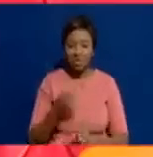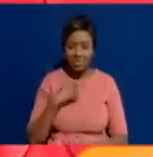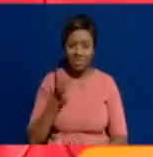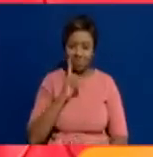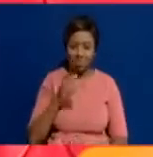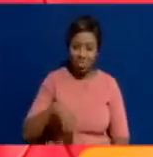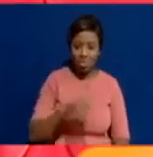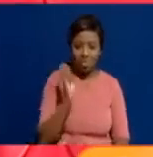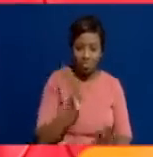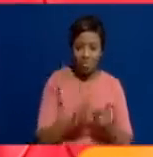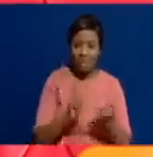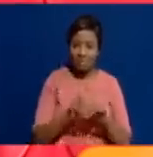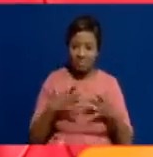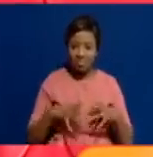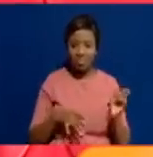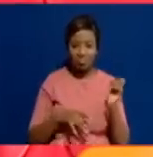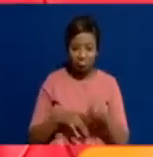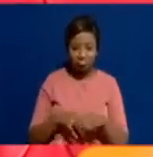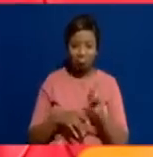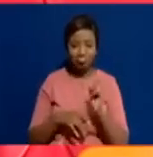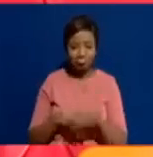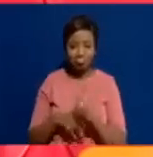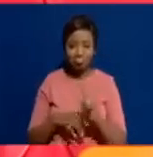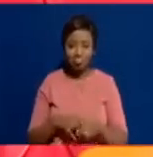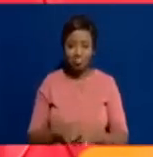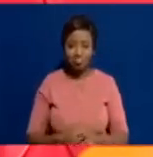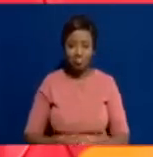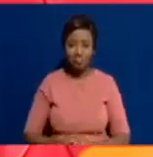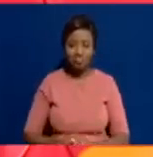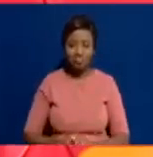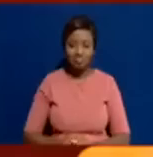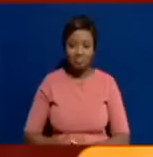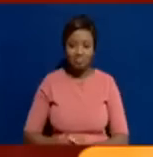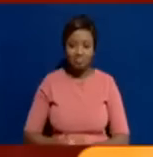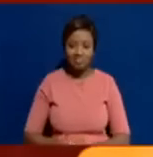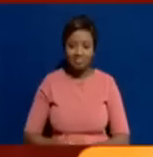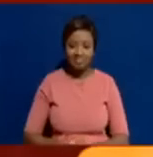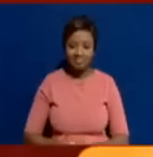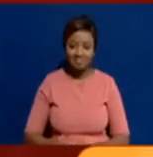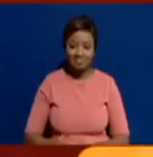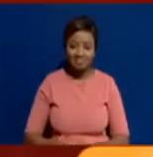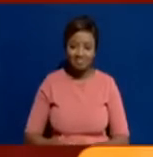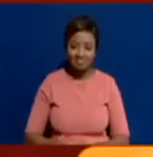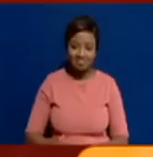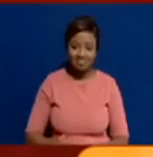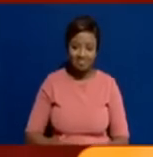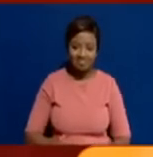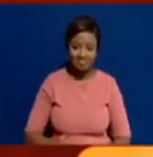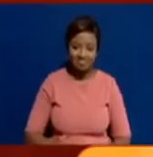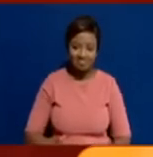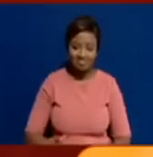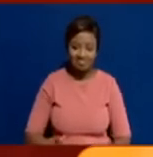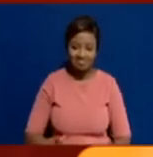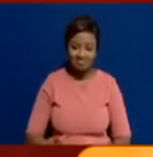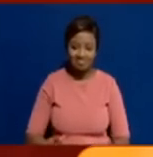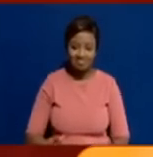tomorrow. And they're even sending me the location of where they're going. And not only in Kenya, also even abroad. He's now using social media for good.